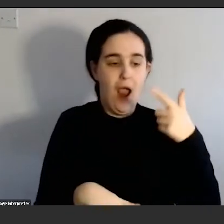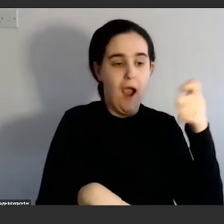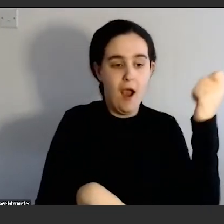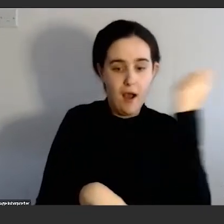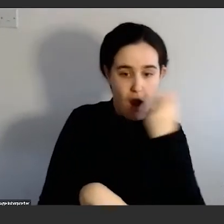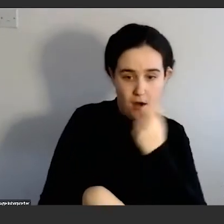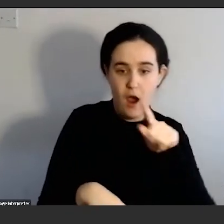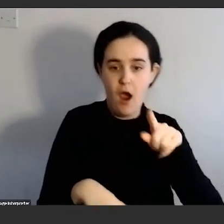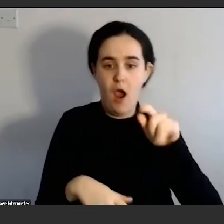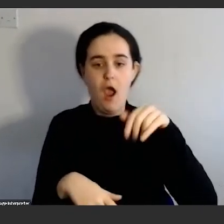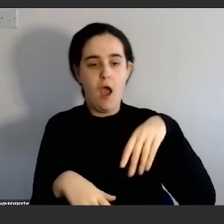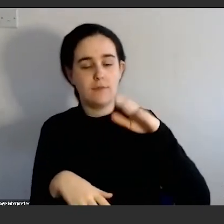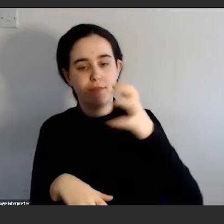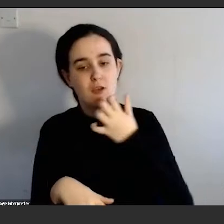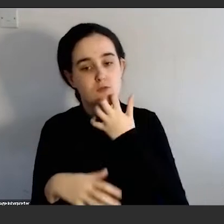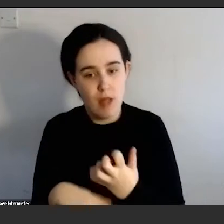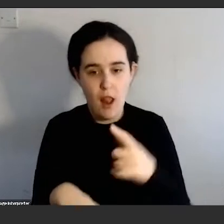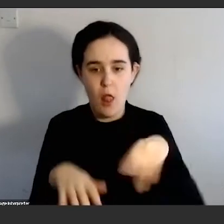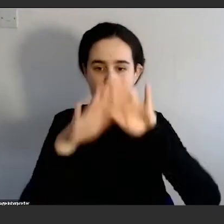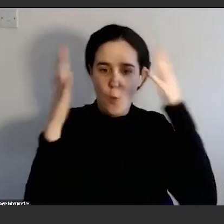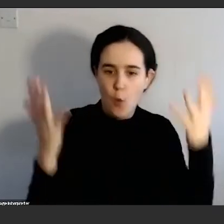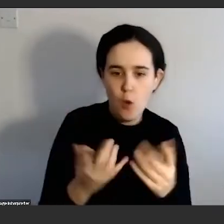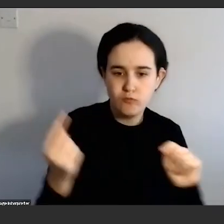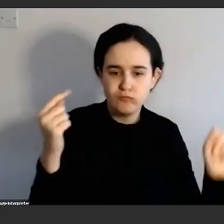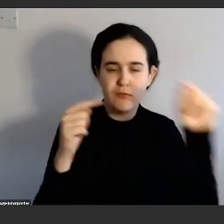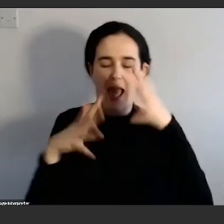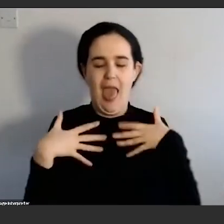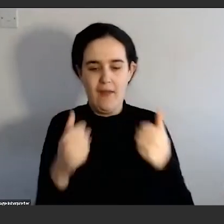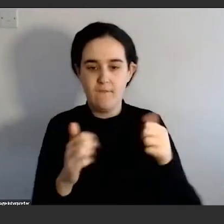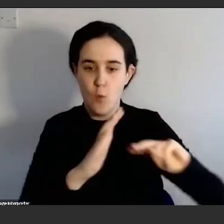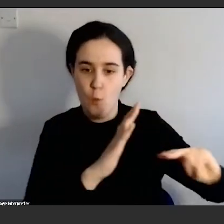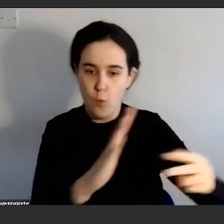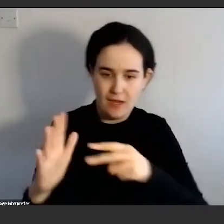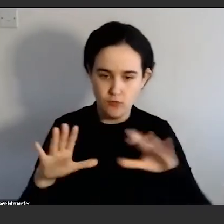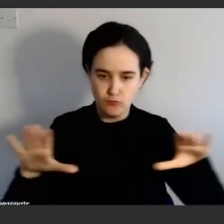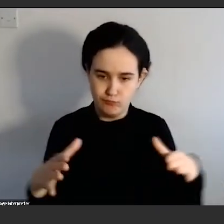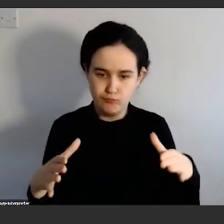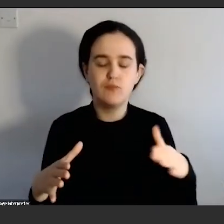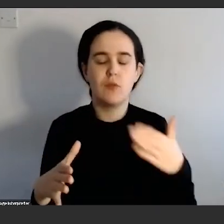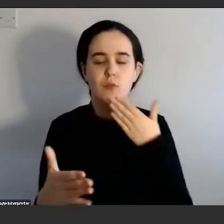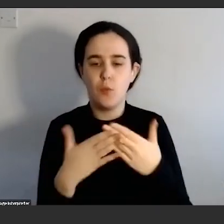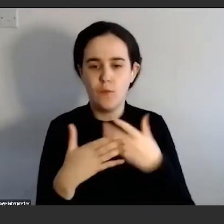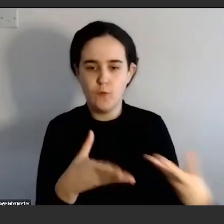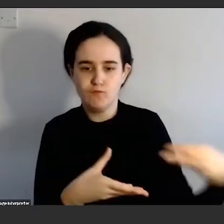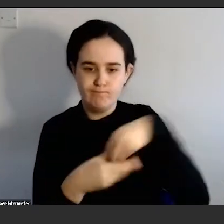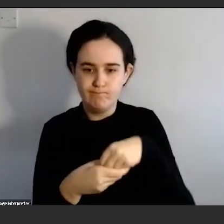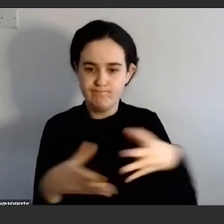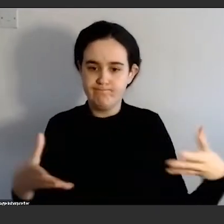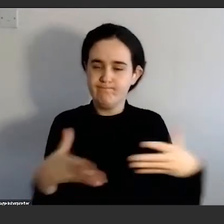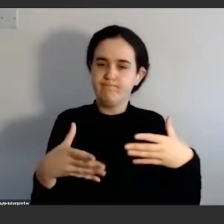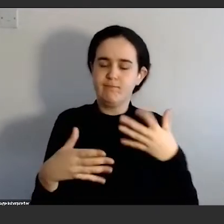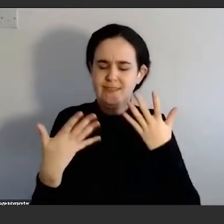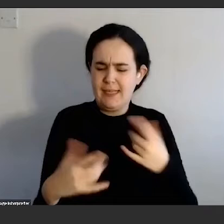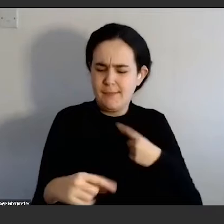is disability really? For me, and from the perspective of UNFPA and our partners, disability